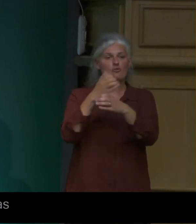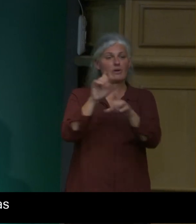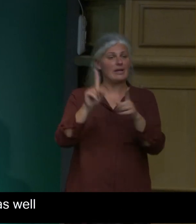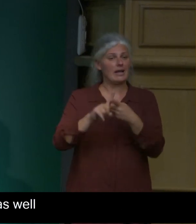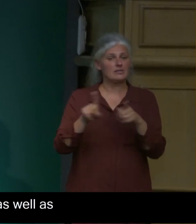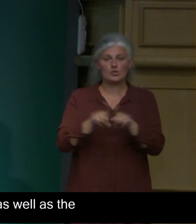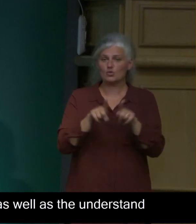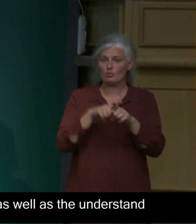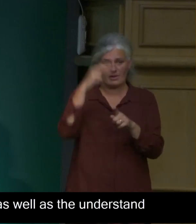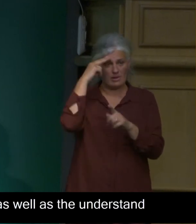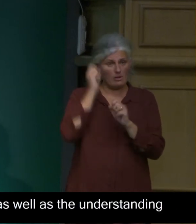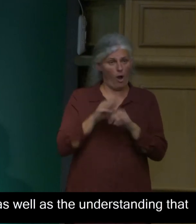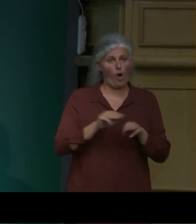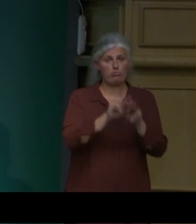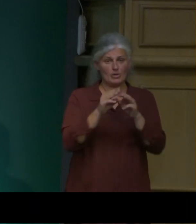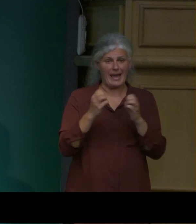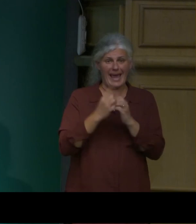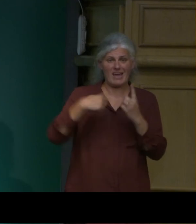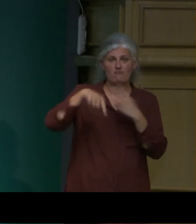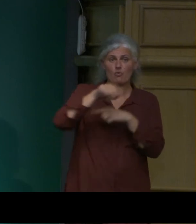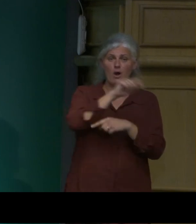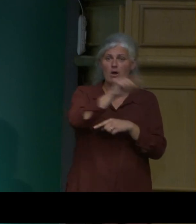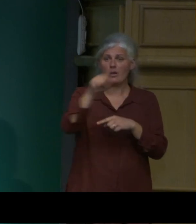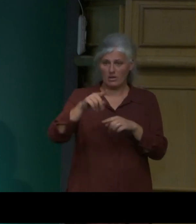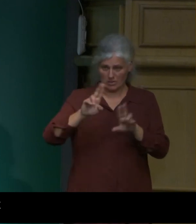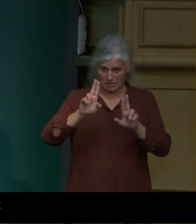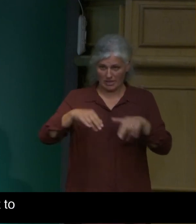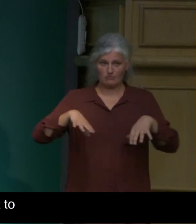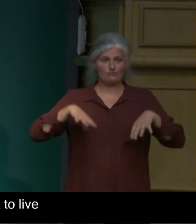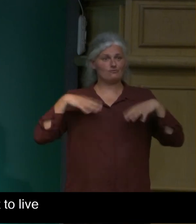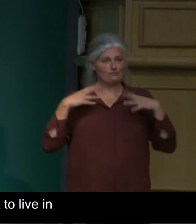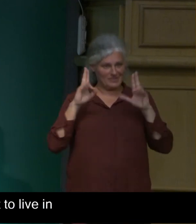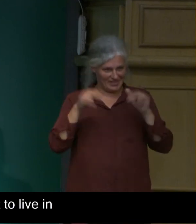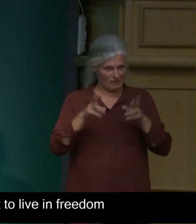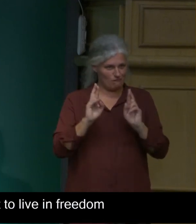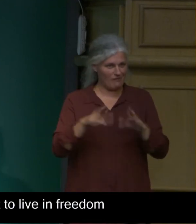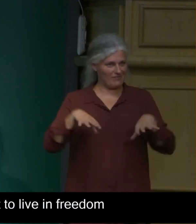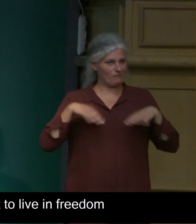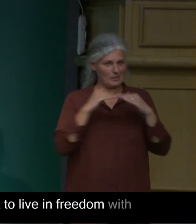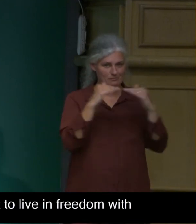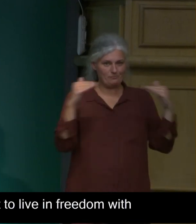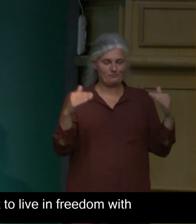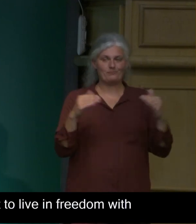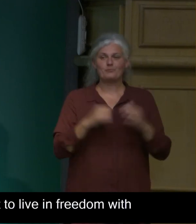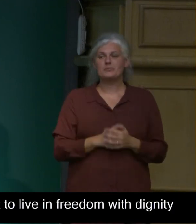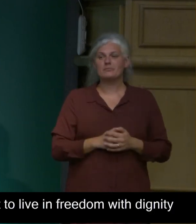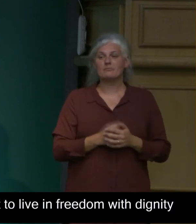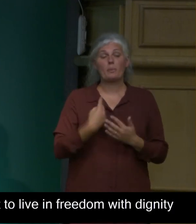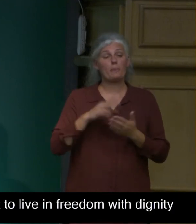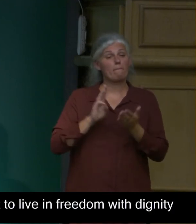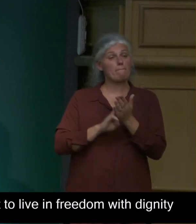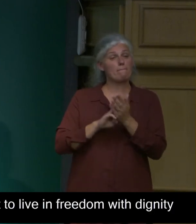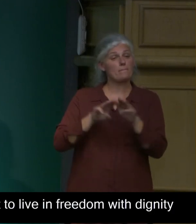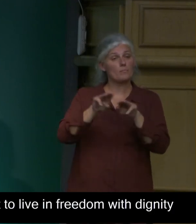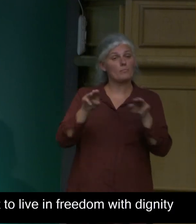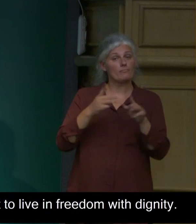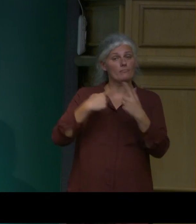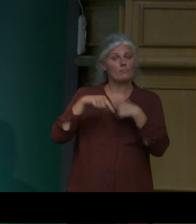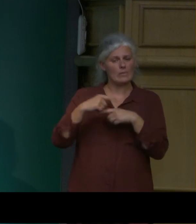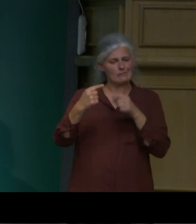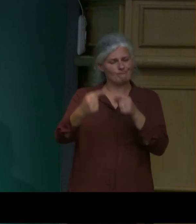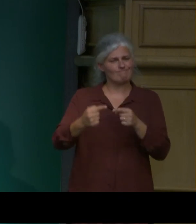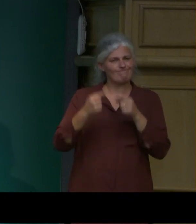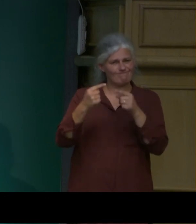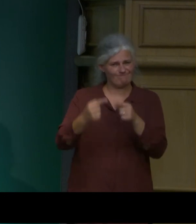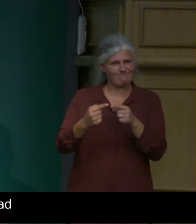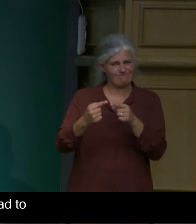understanding that all people everywhere have the right to live in Freedom with dignity we are members of people that we had to struggle to